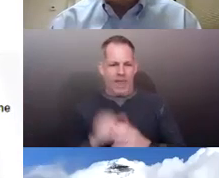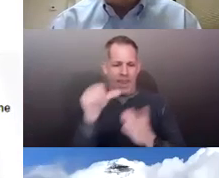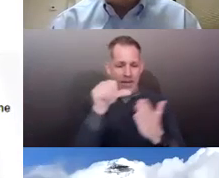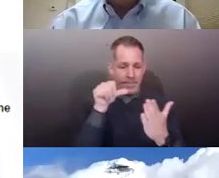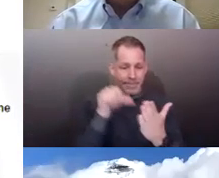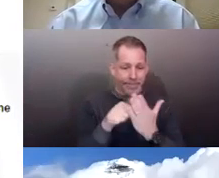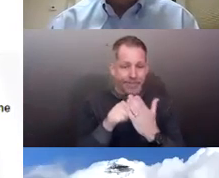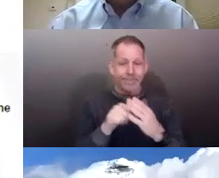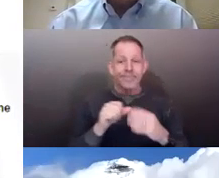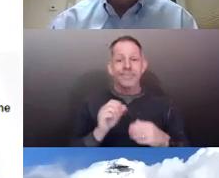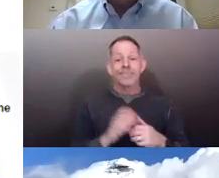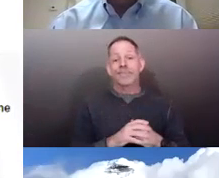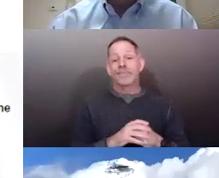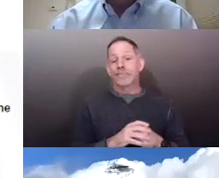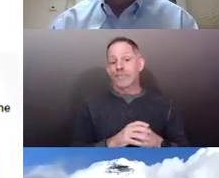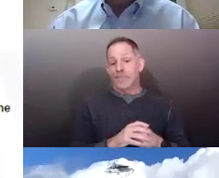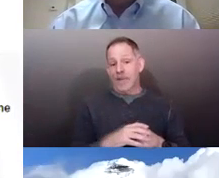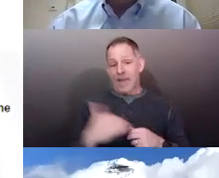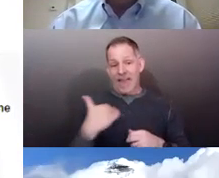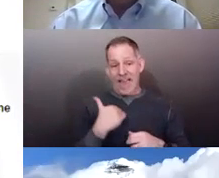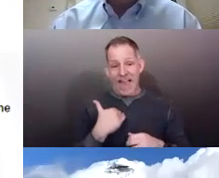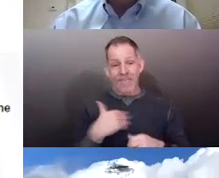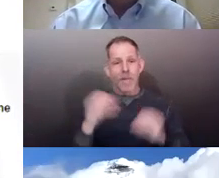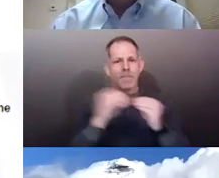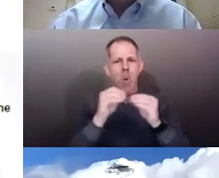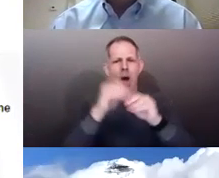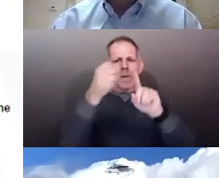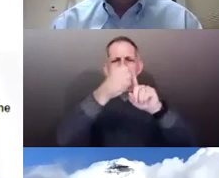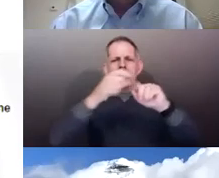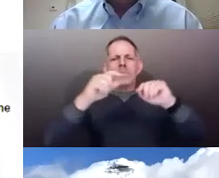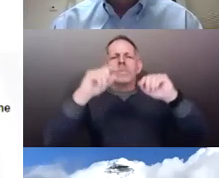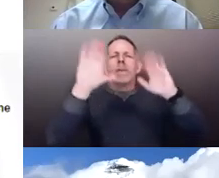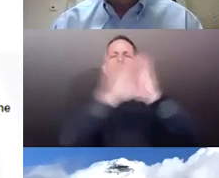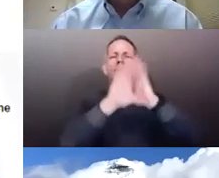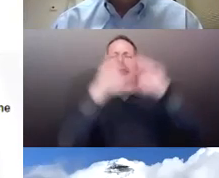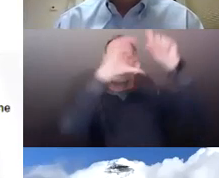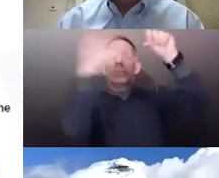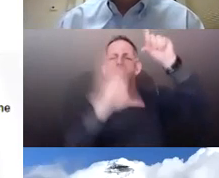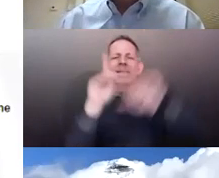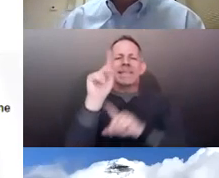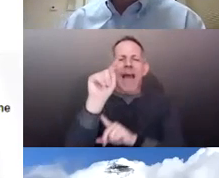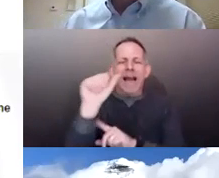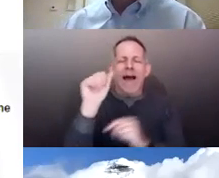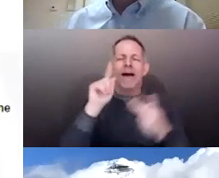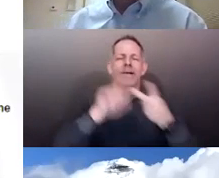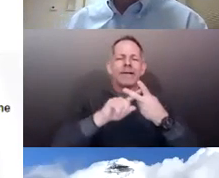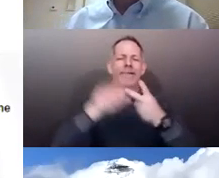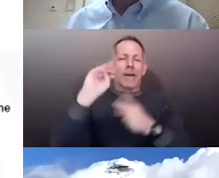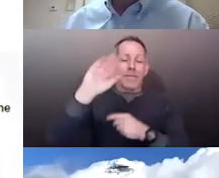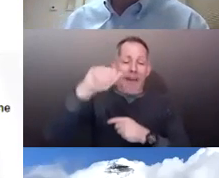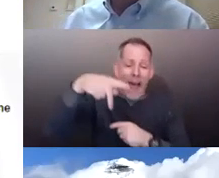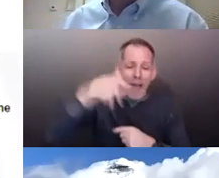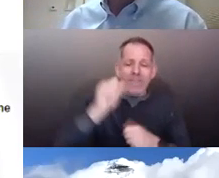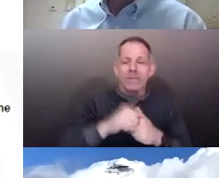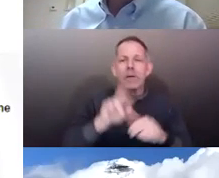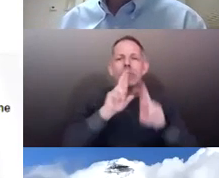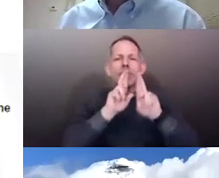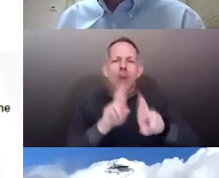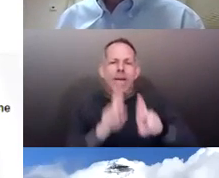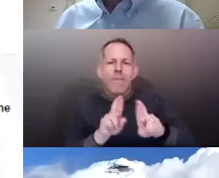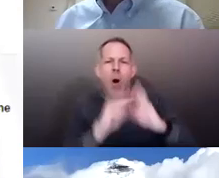every Monday for the public and the media to see. And then the last icon links you to the Washington State Department of